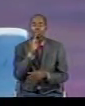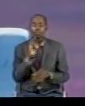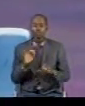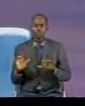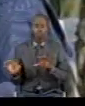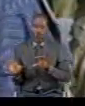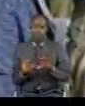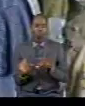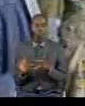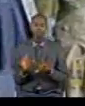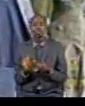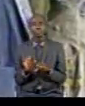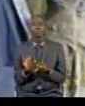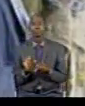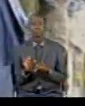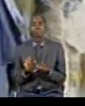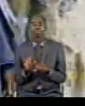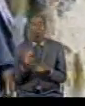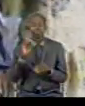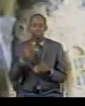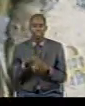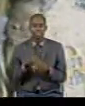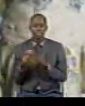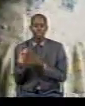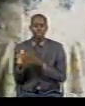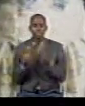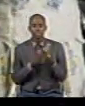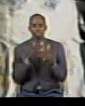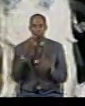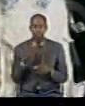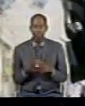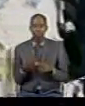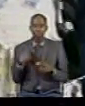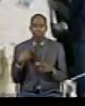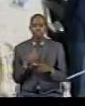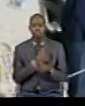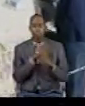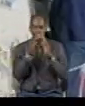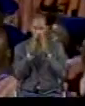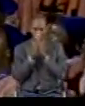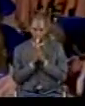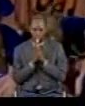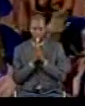done. In Jesus' name we pray.